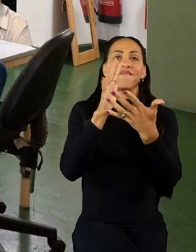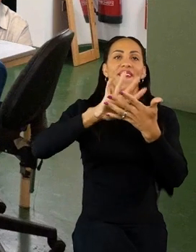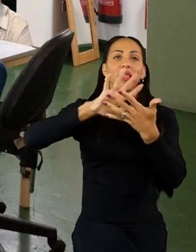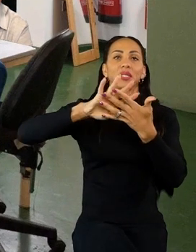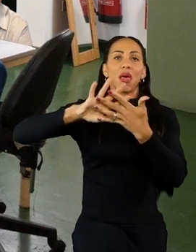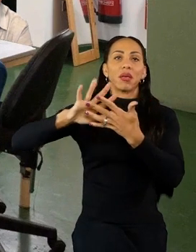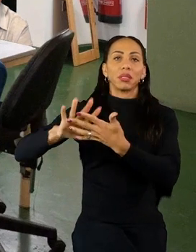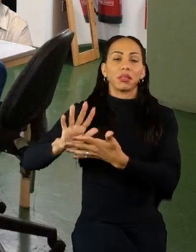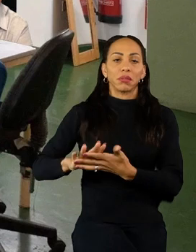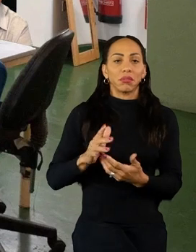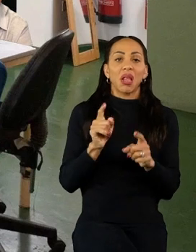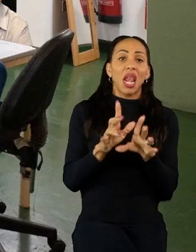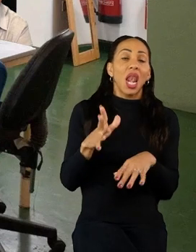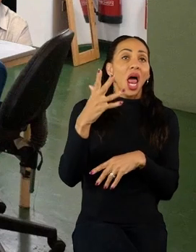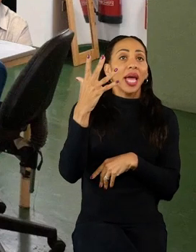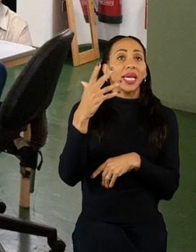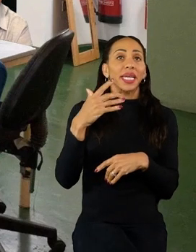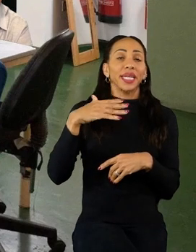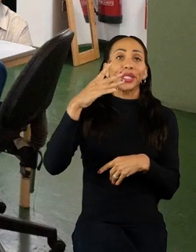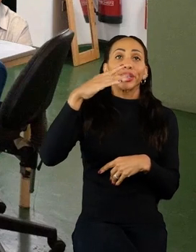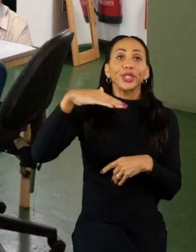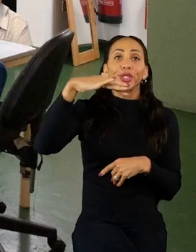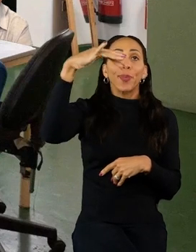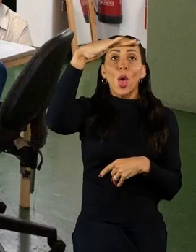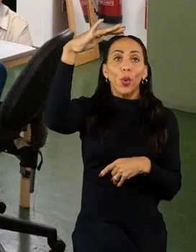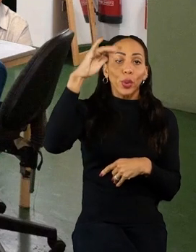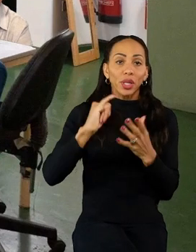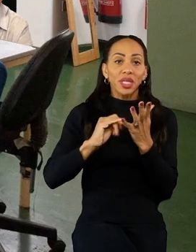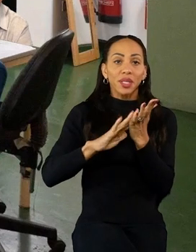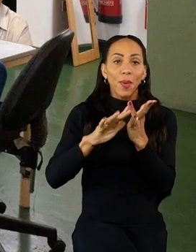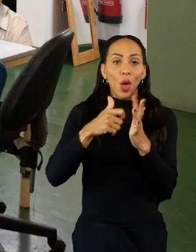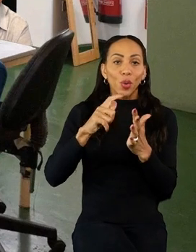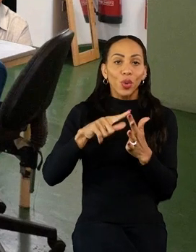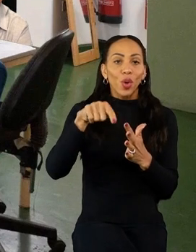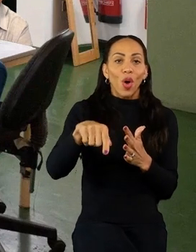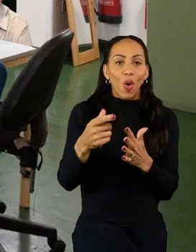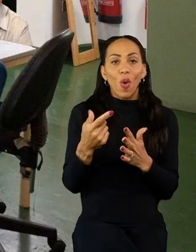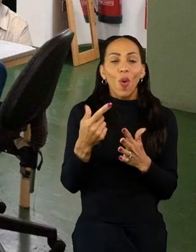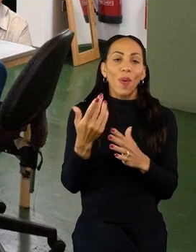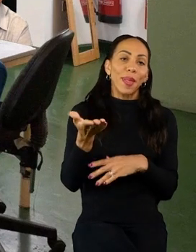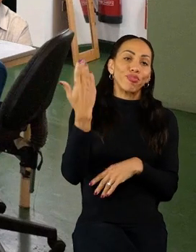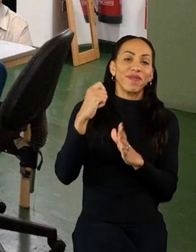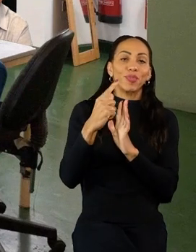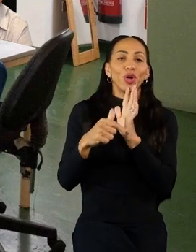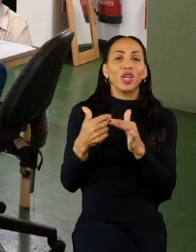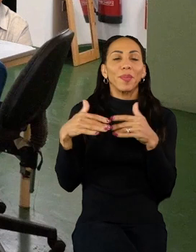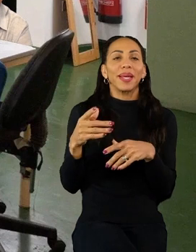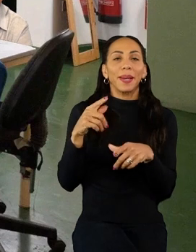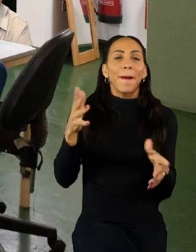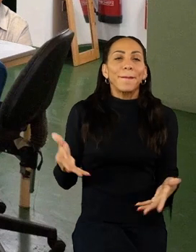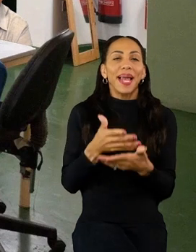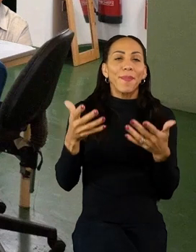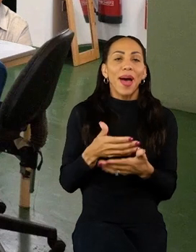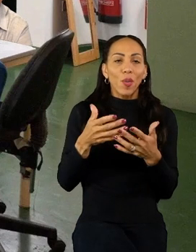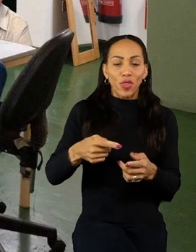out of holes in the ground. That's something else that they explored in the previous project. And of course, we mentioned the tables